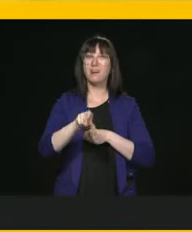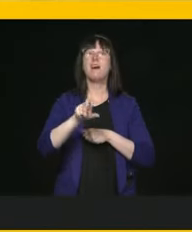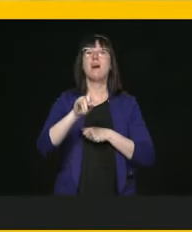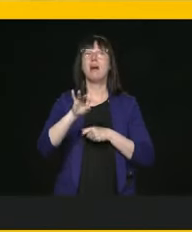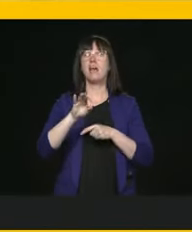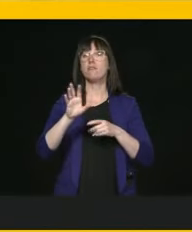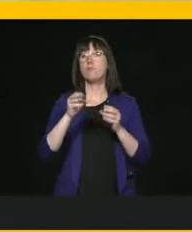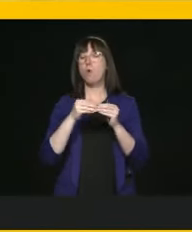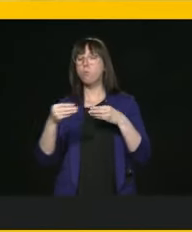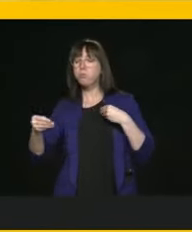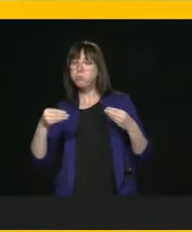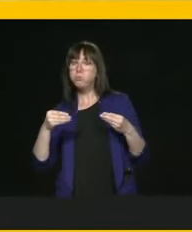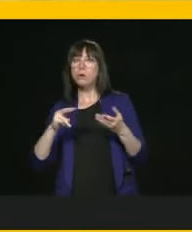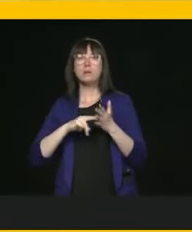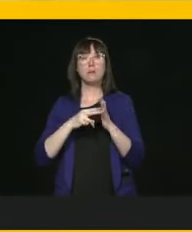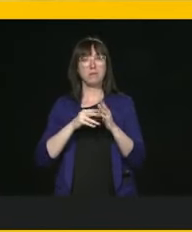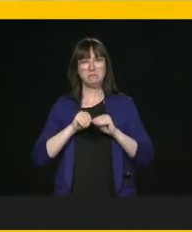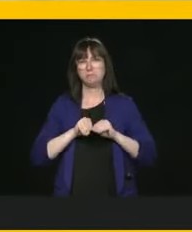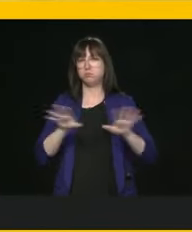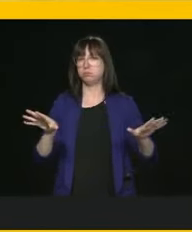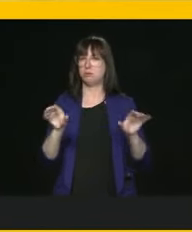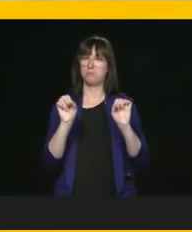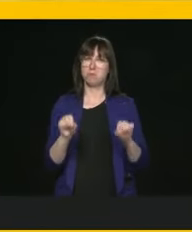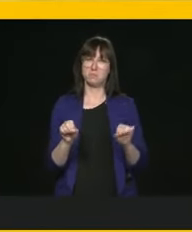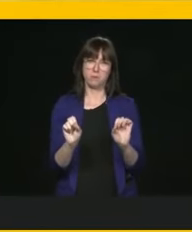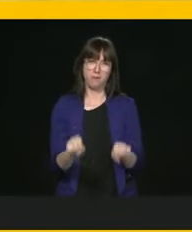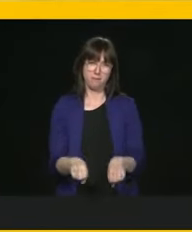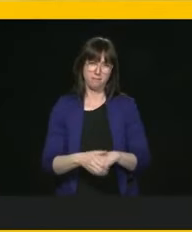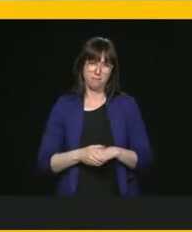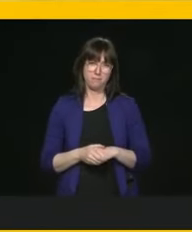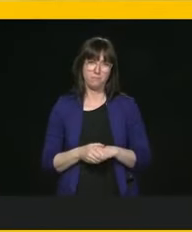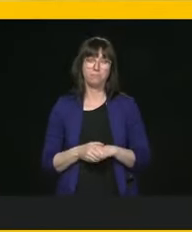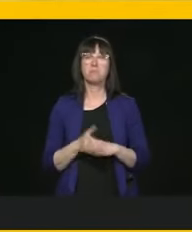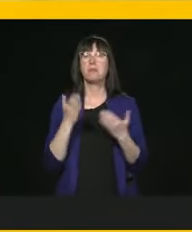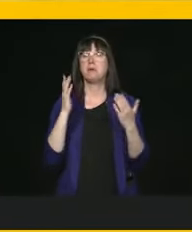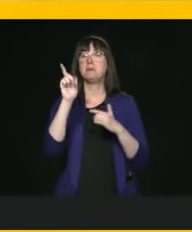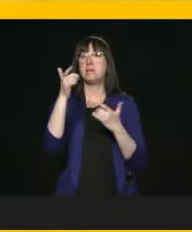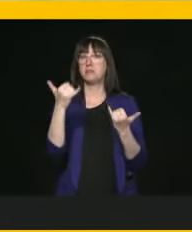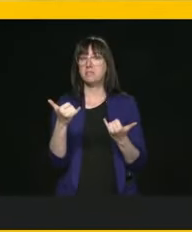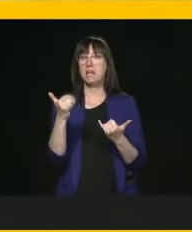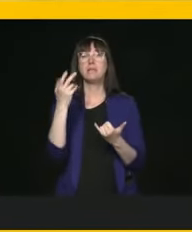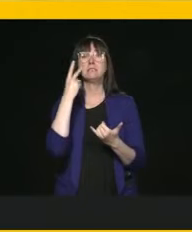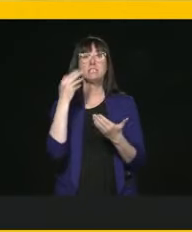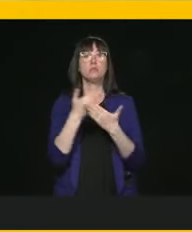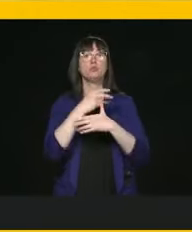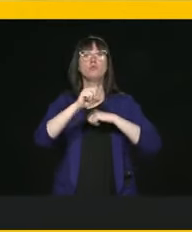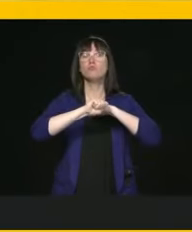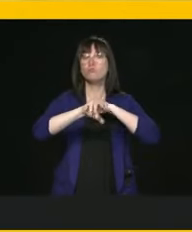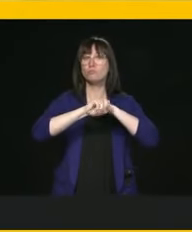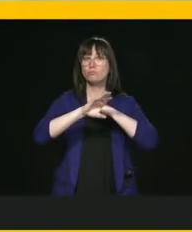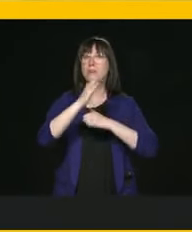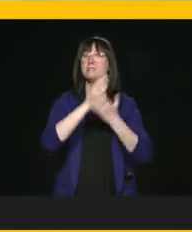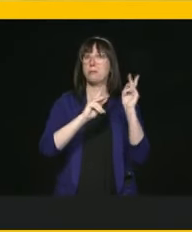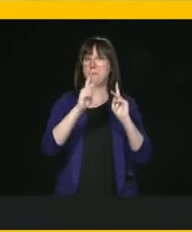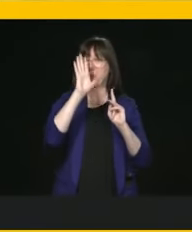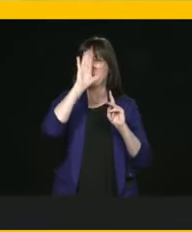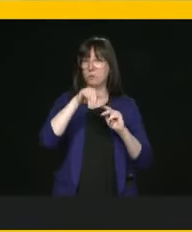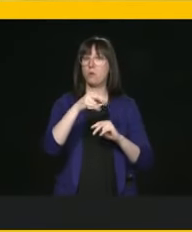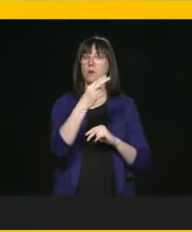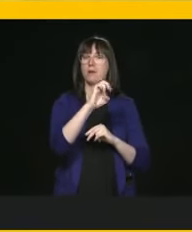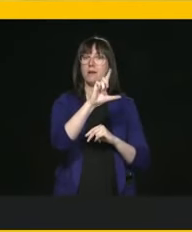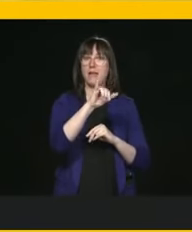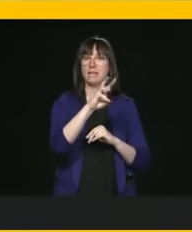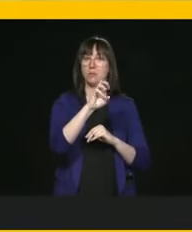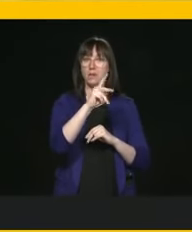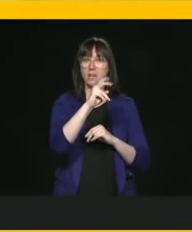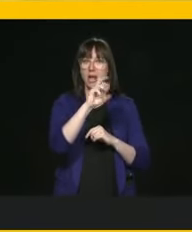that we've made. Later today, you may see some new ads with people you know, like Haley Wickenheiser, Chris